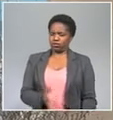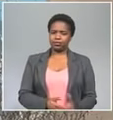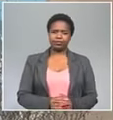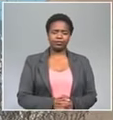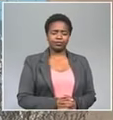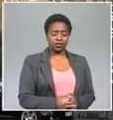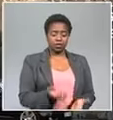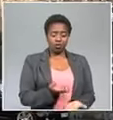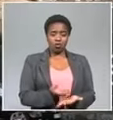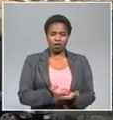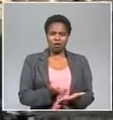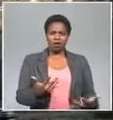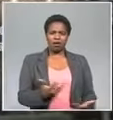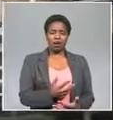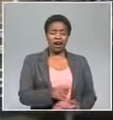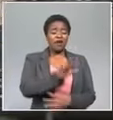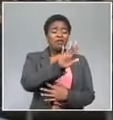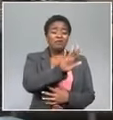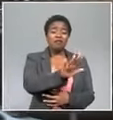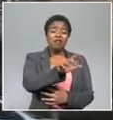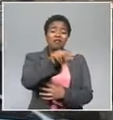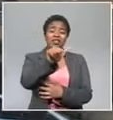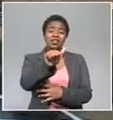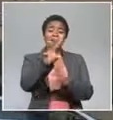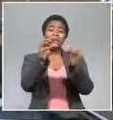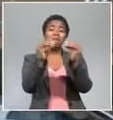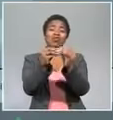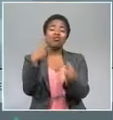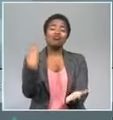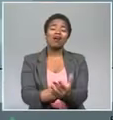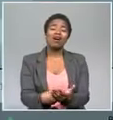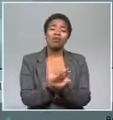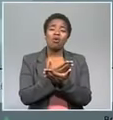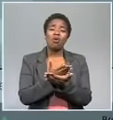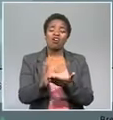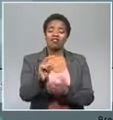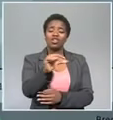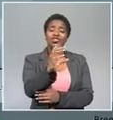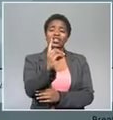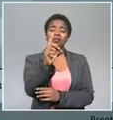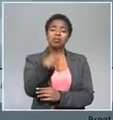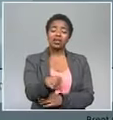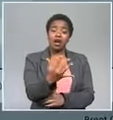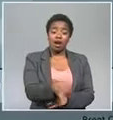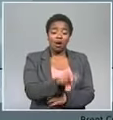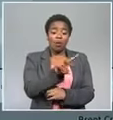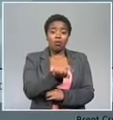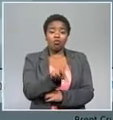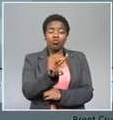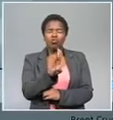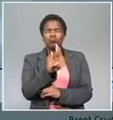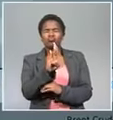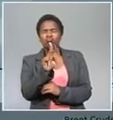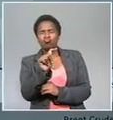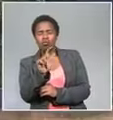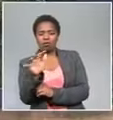wiped 56 billion rand off South Africa's nominal GDP, putting it at 1.2 trillion rand at the end of